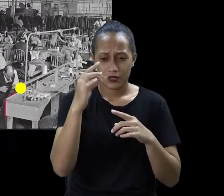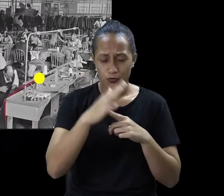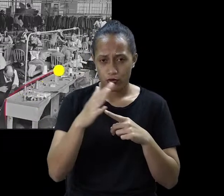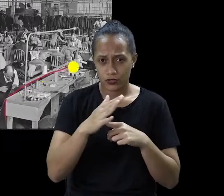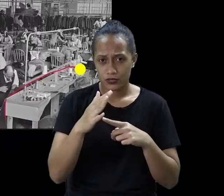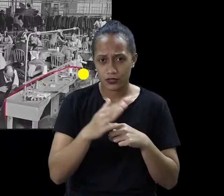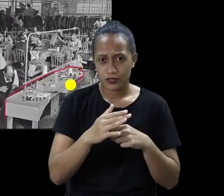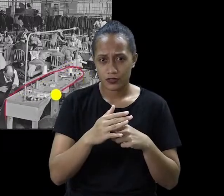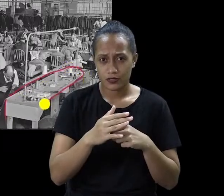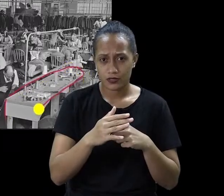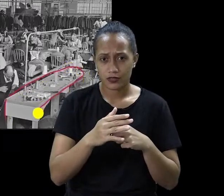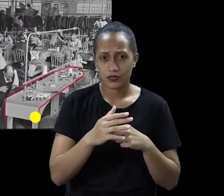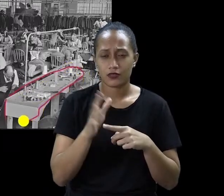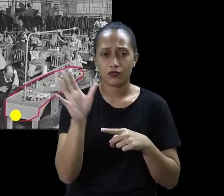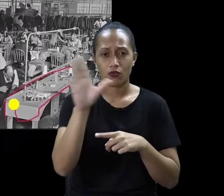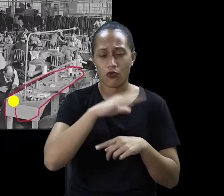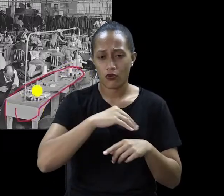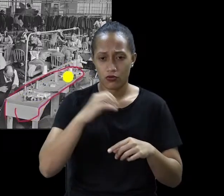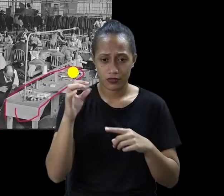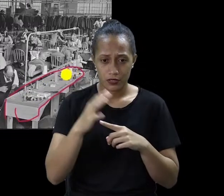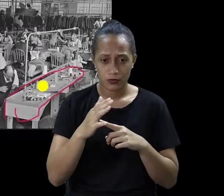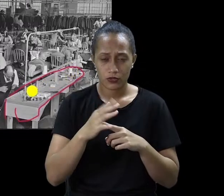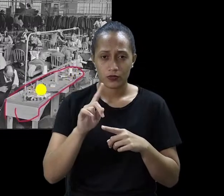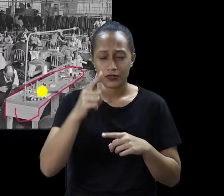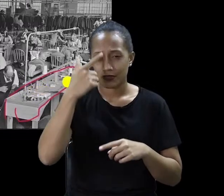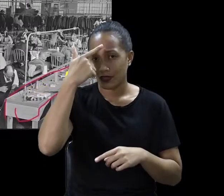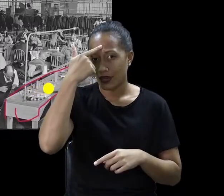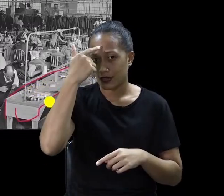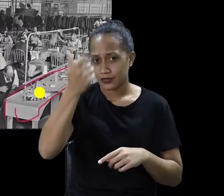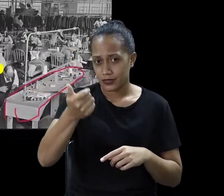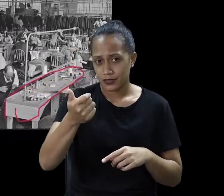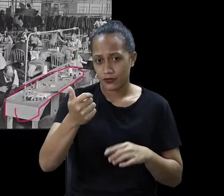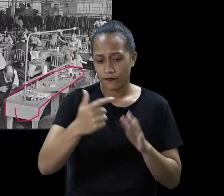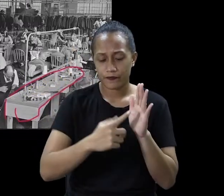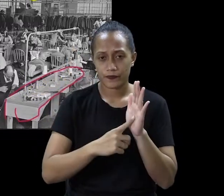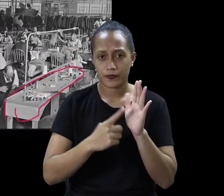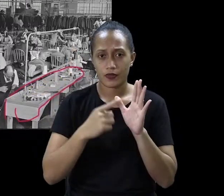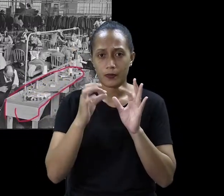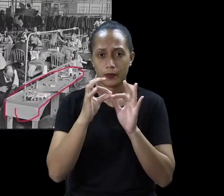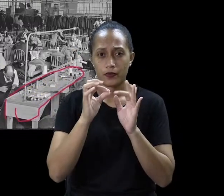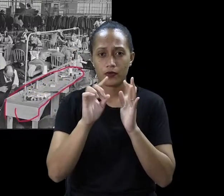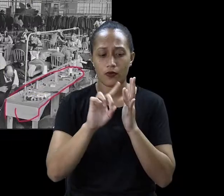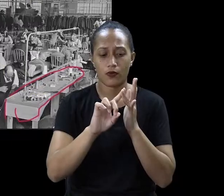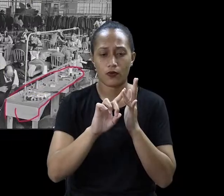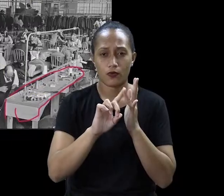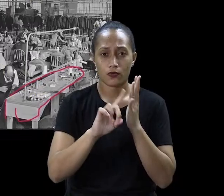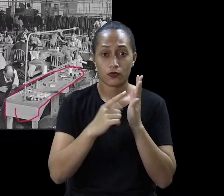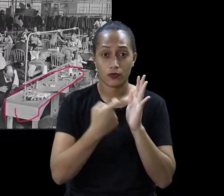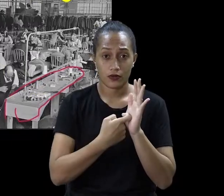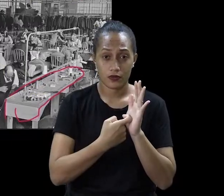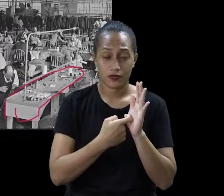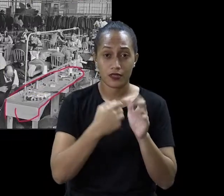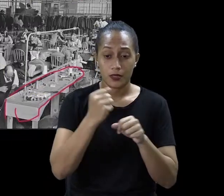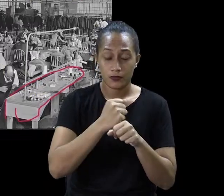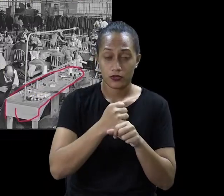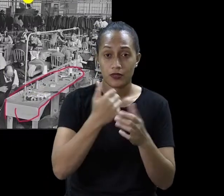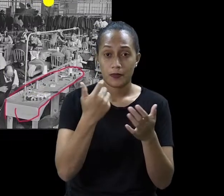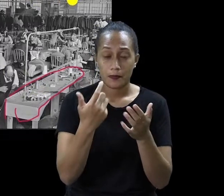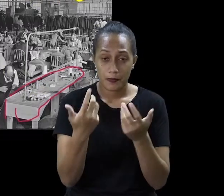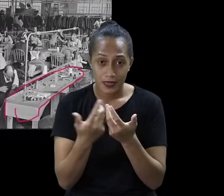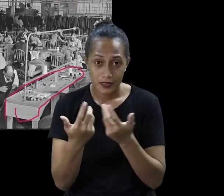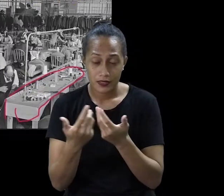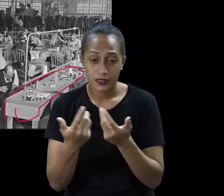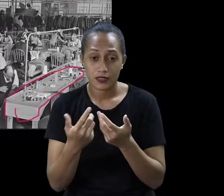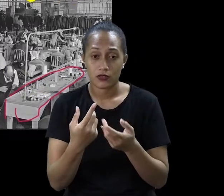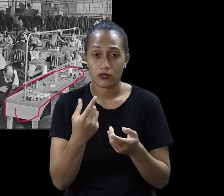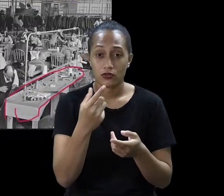this table and the tools that these folks are using. That is capital. You could view the whole building itself and all of the